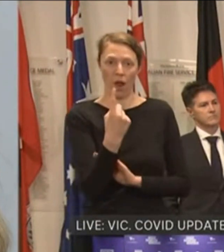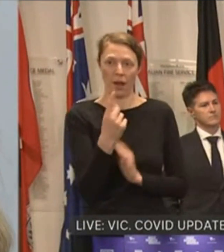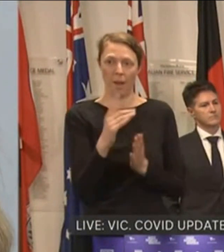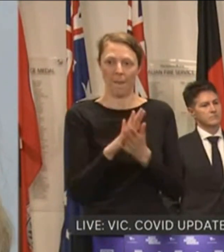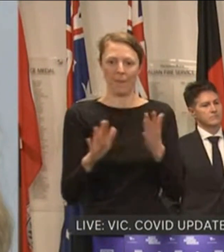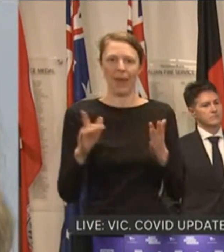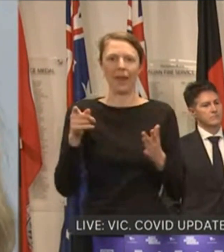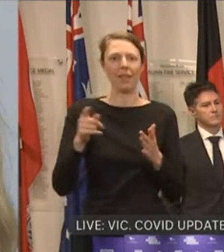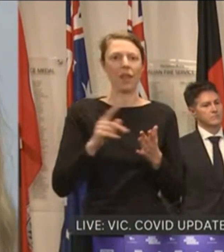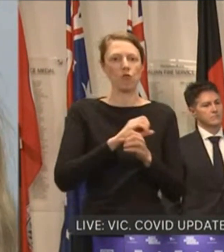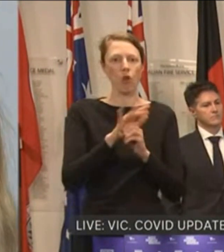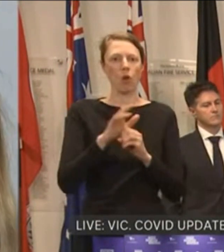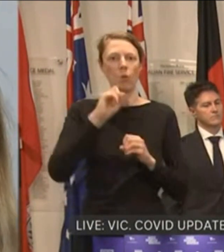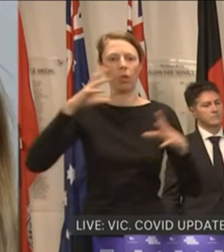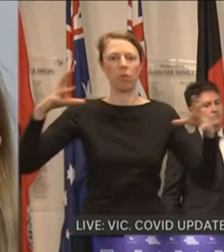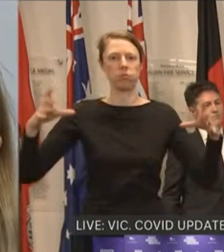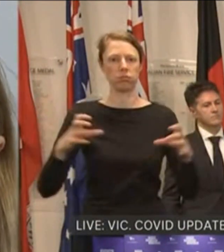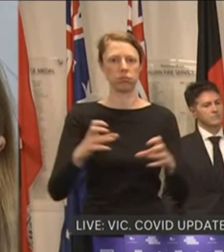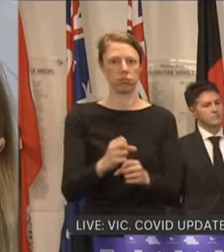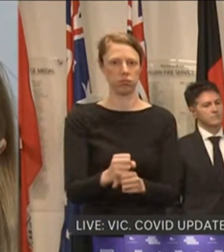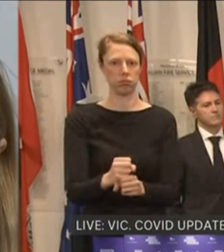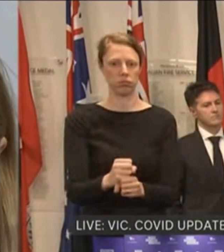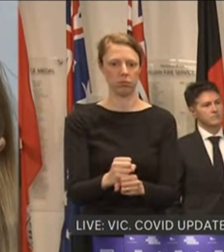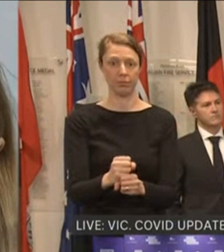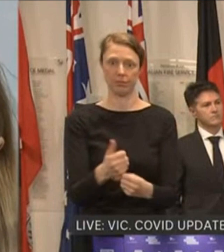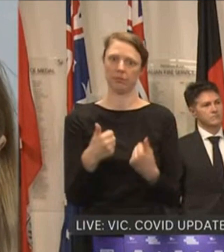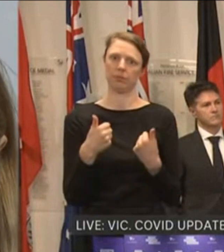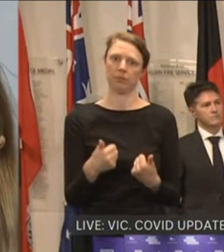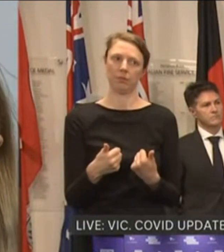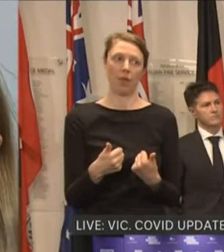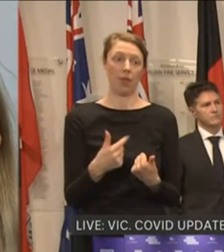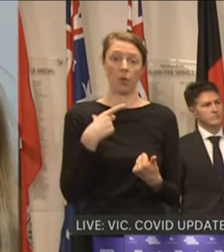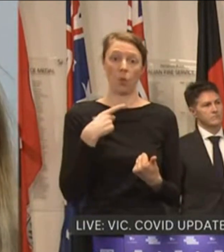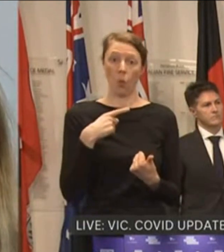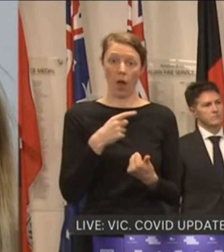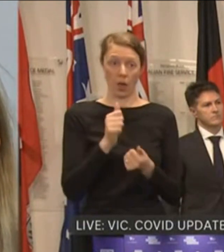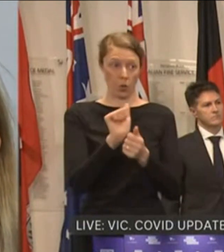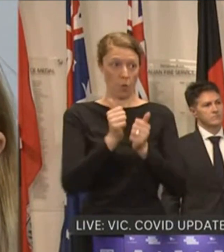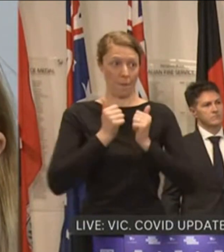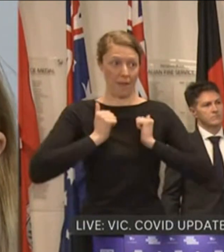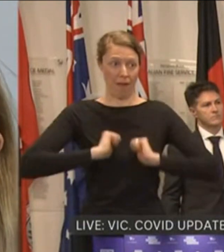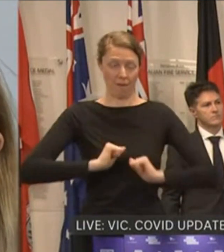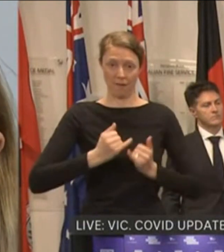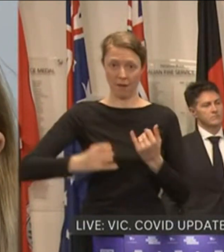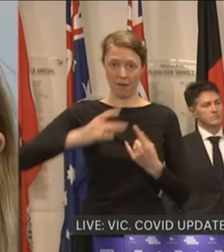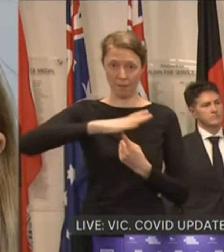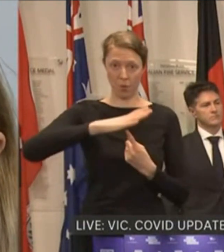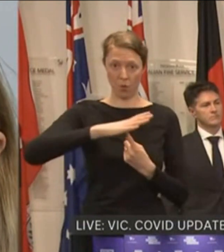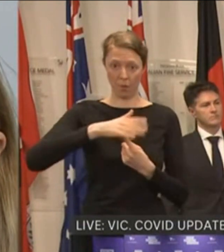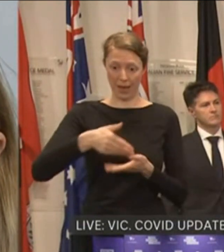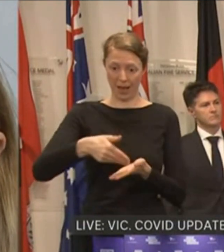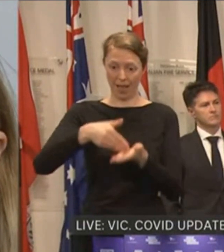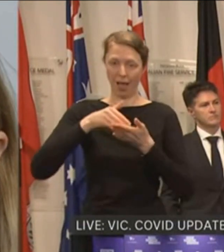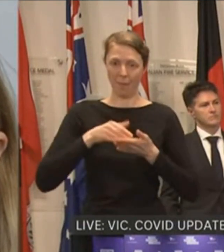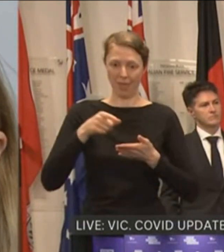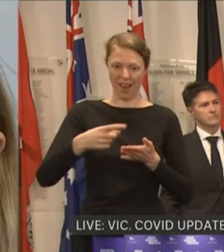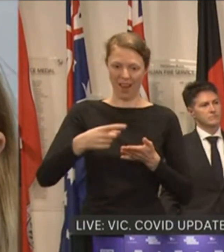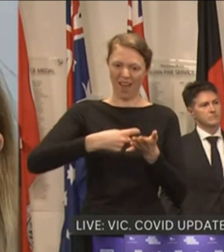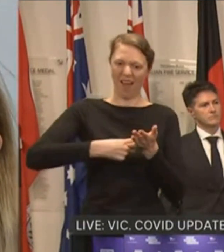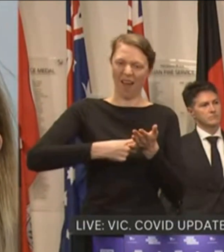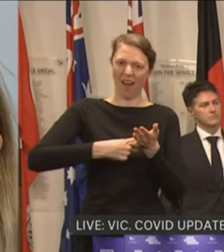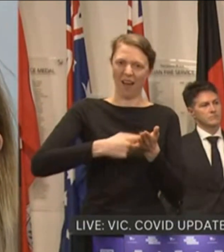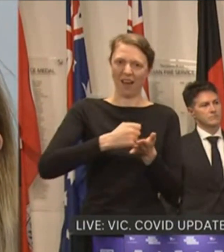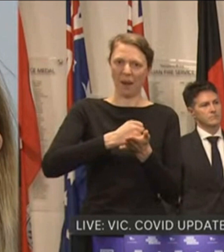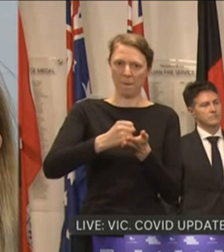who inadvertently brought the virus over the border from the logistics company. Have you got other cases which you have worked out